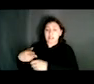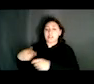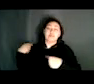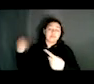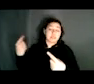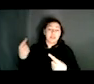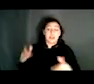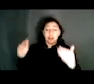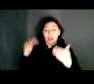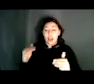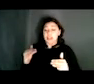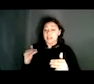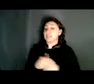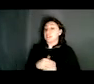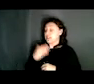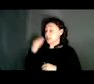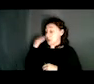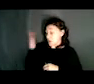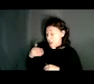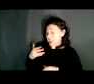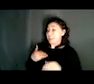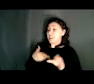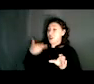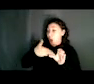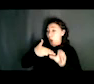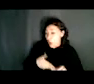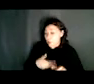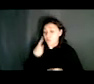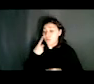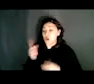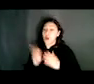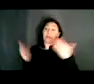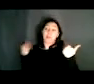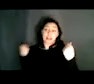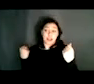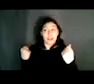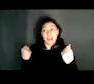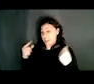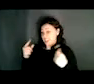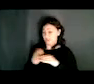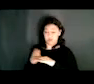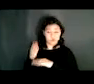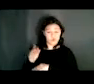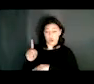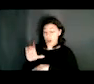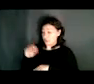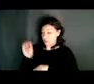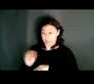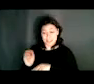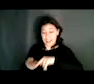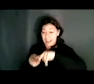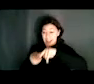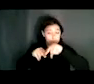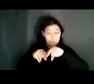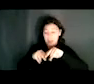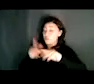to the School of Public Health are up over 100% across all of our programs. So thank you to the nominees and to the winners